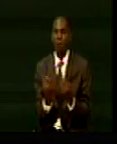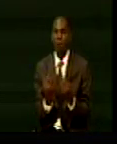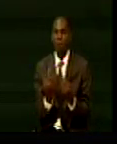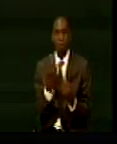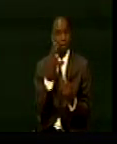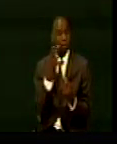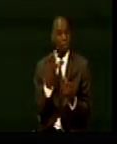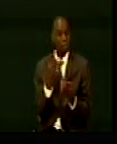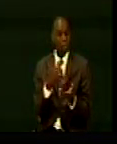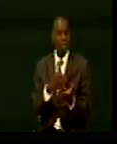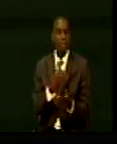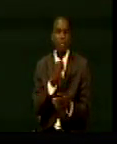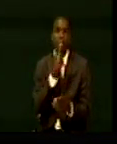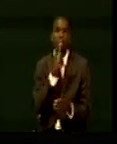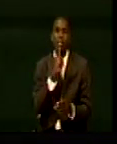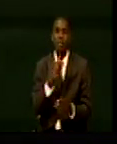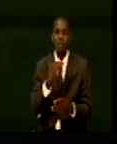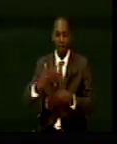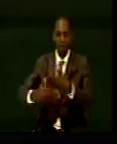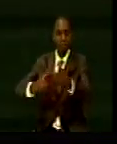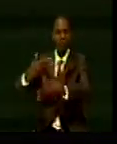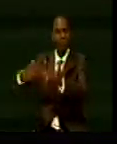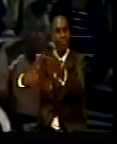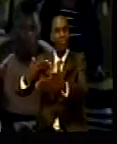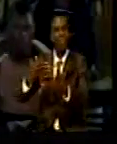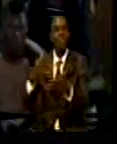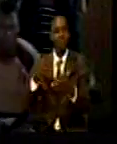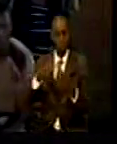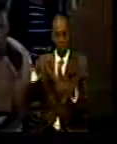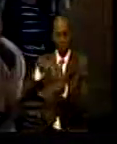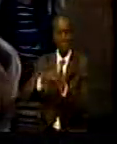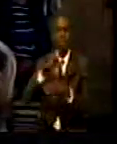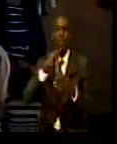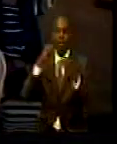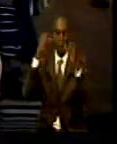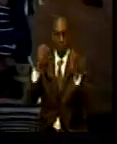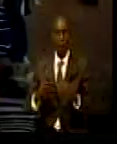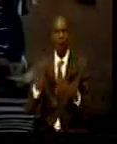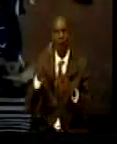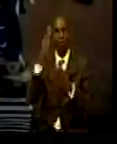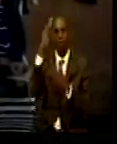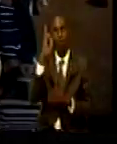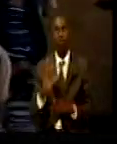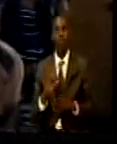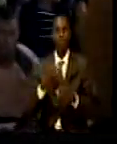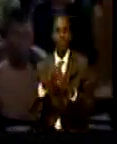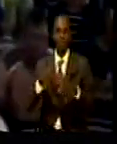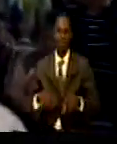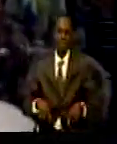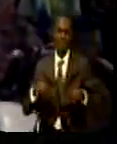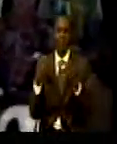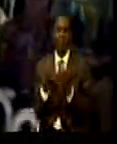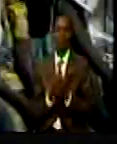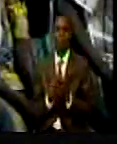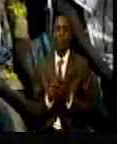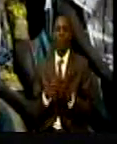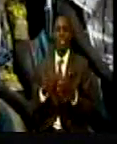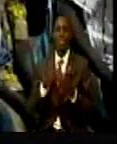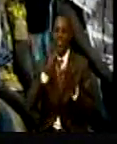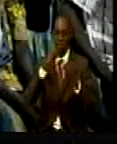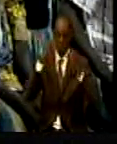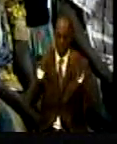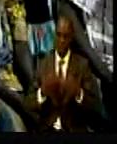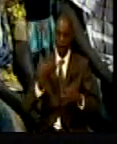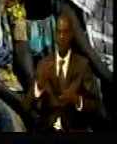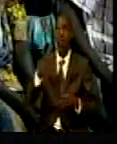present. Tonight, it is the power of God in your life. I said it is the power of God in your life. It